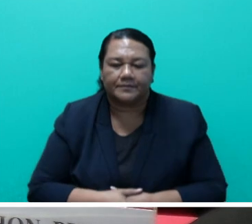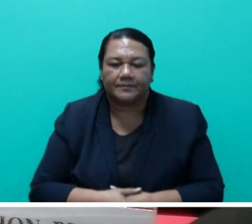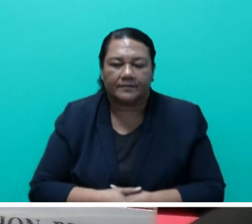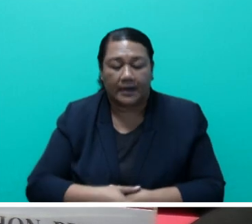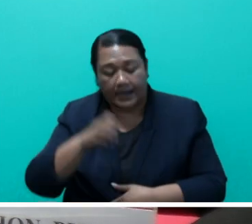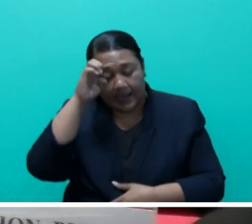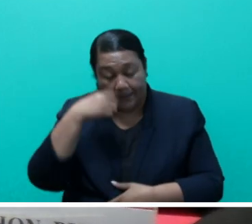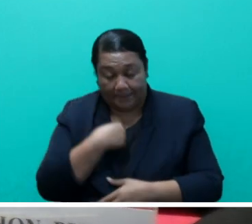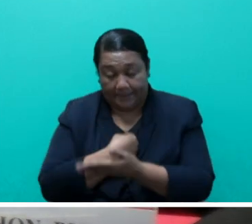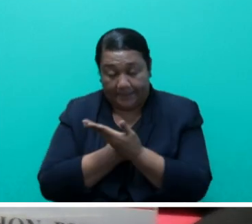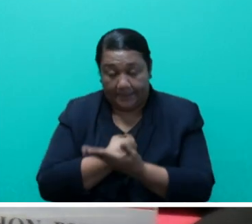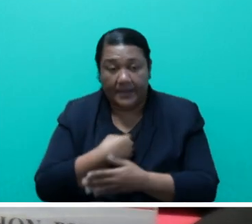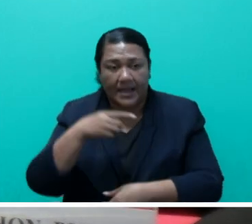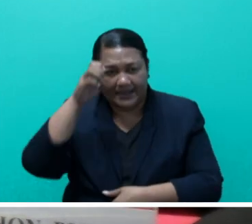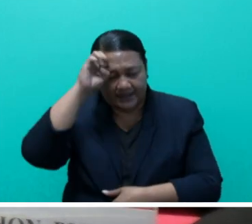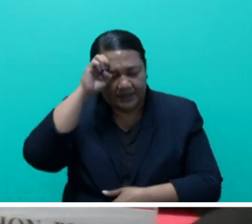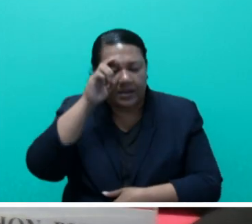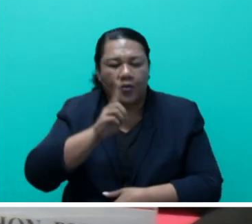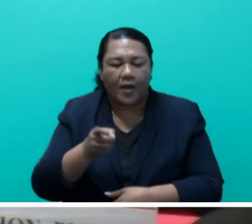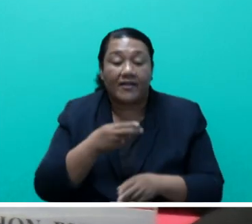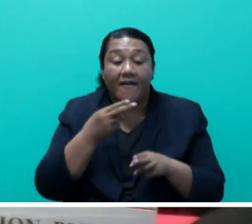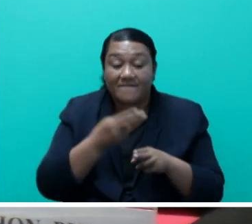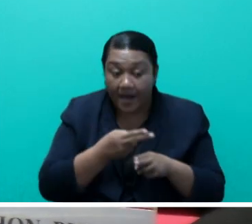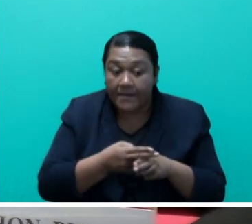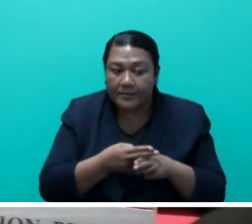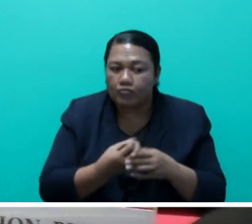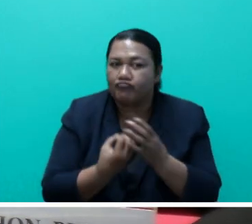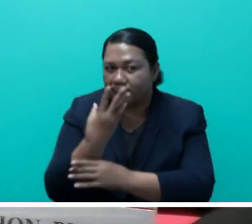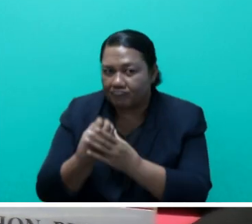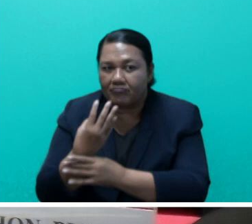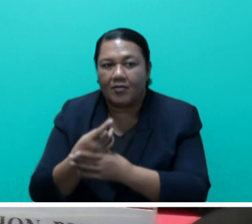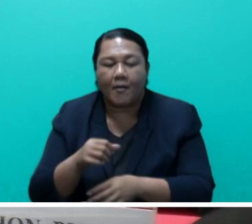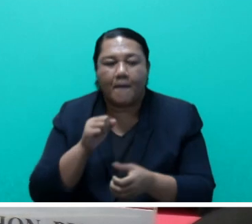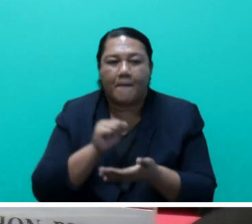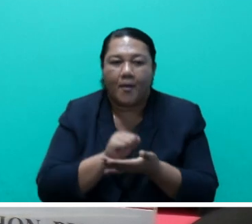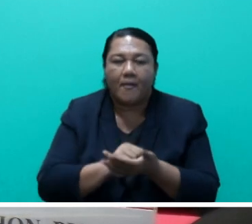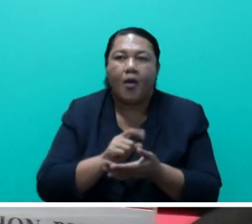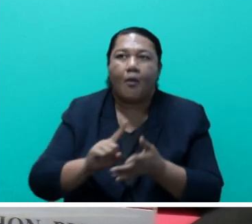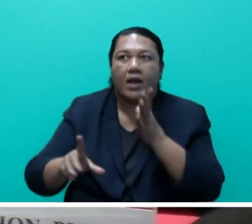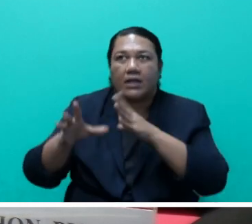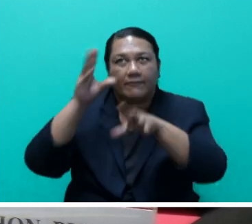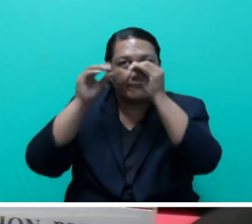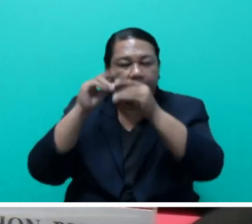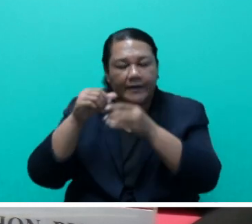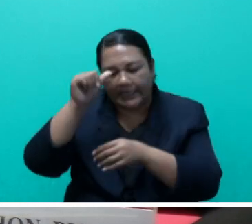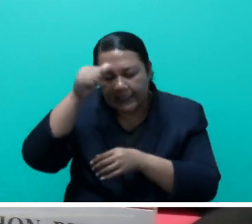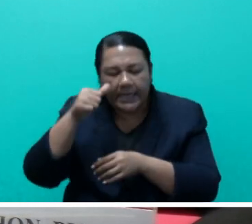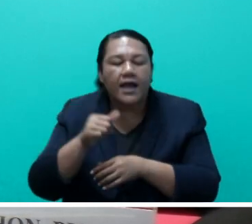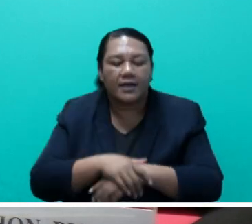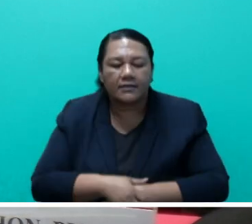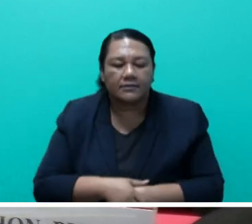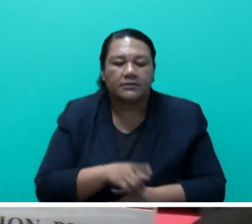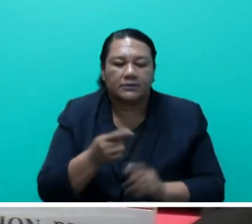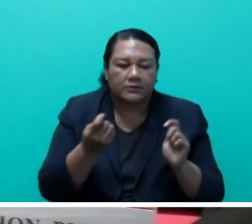new cane and begin applying their knowledge on their farms, which they have learned in India. Therefore, we can expect